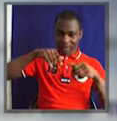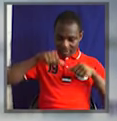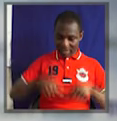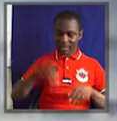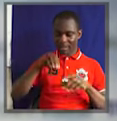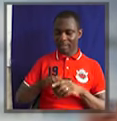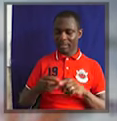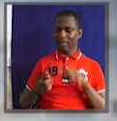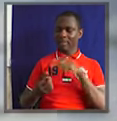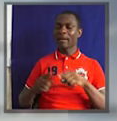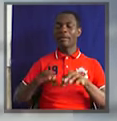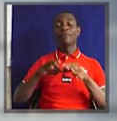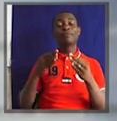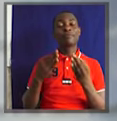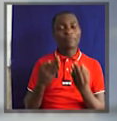ebusu emu sa